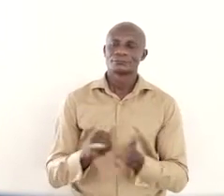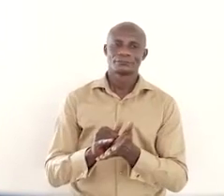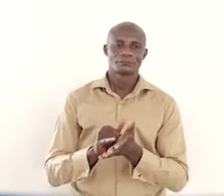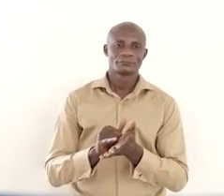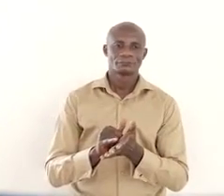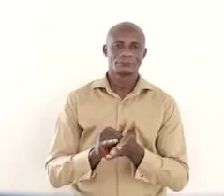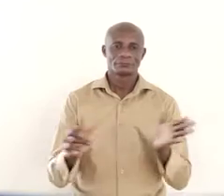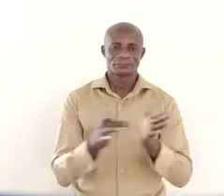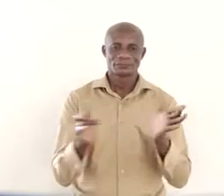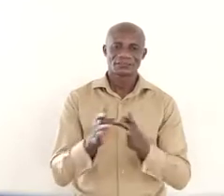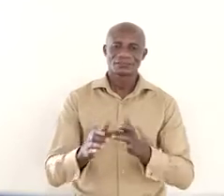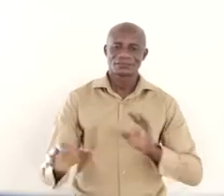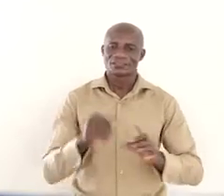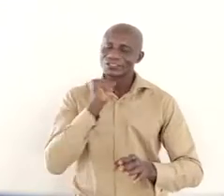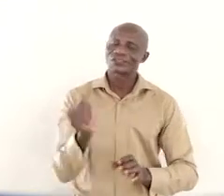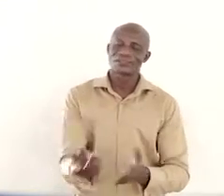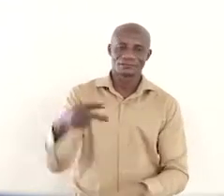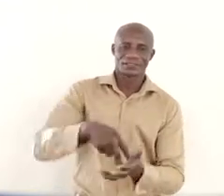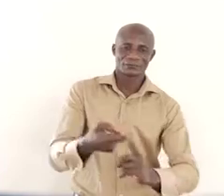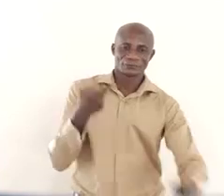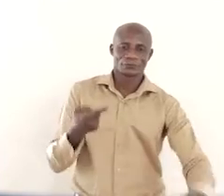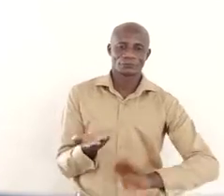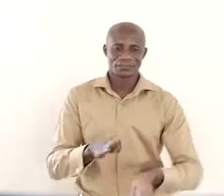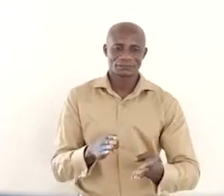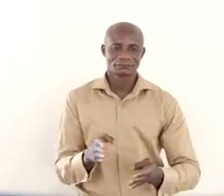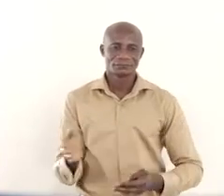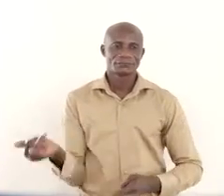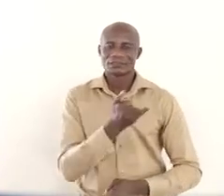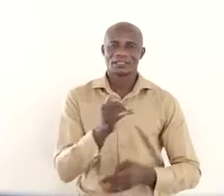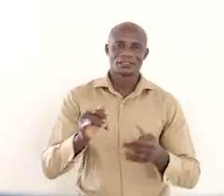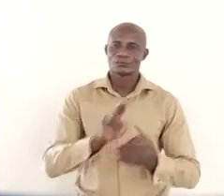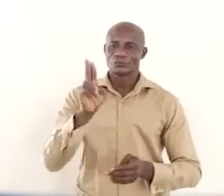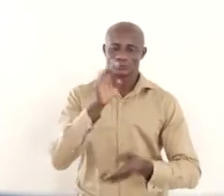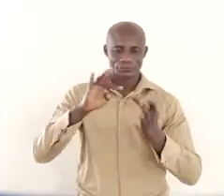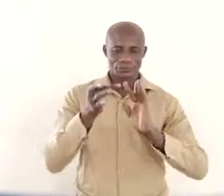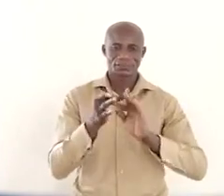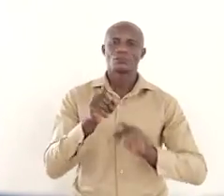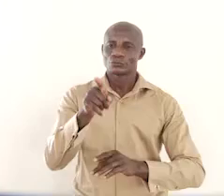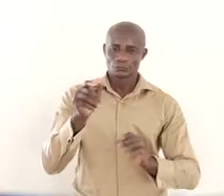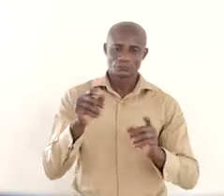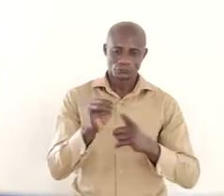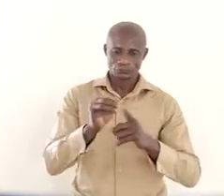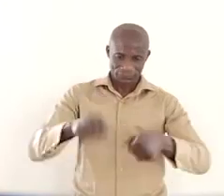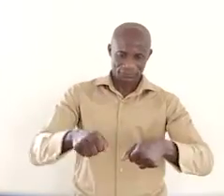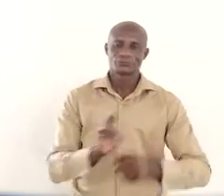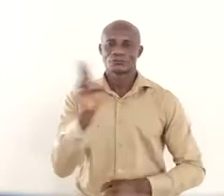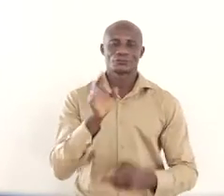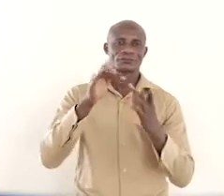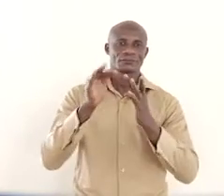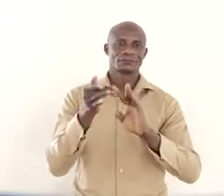Who say that Jesus did not rise from the dead. They use the internet. So you too can use the